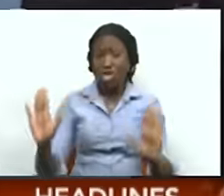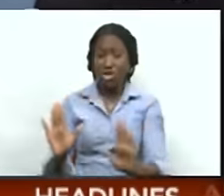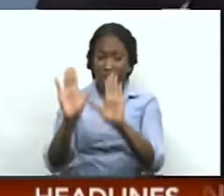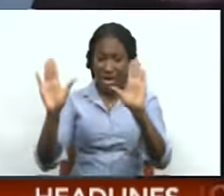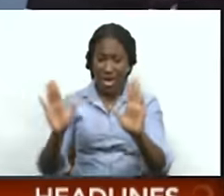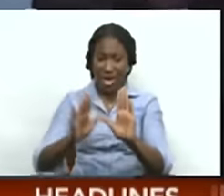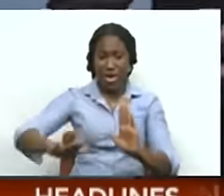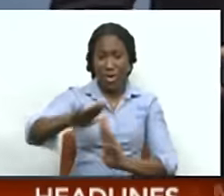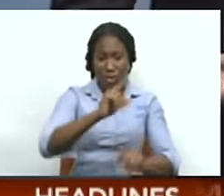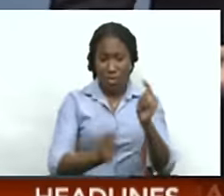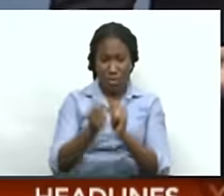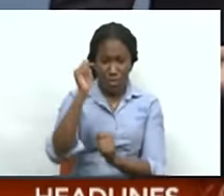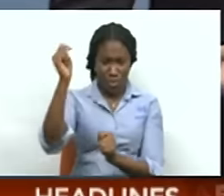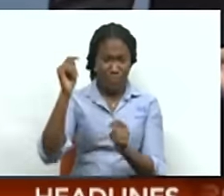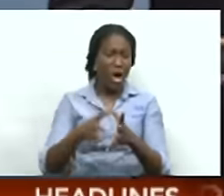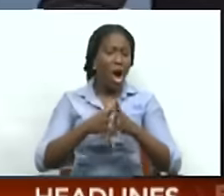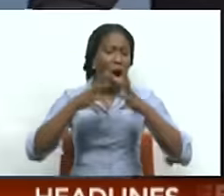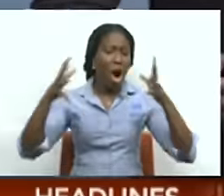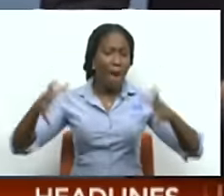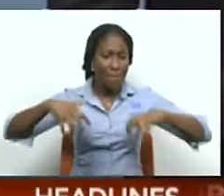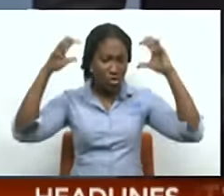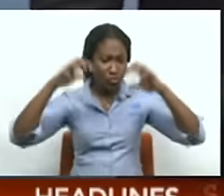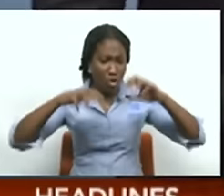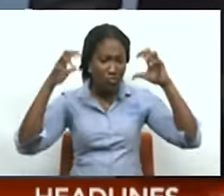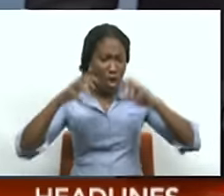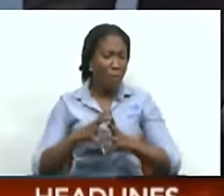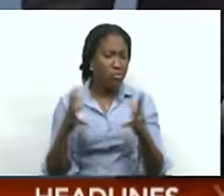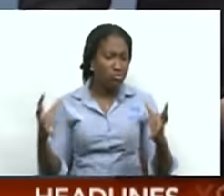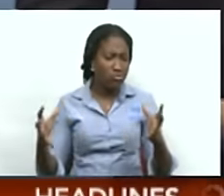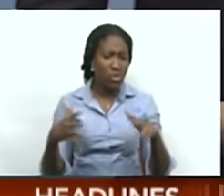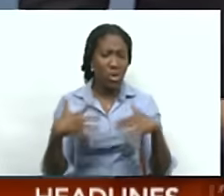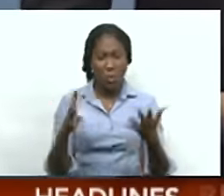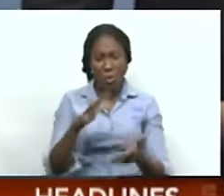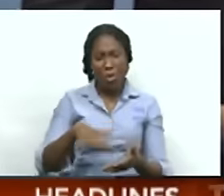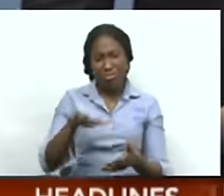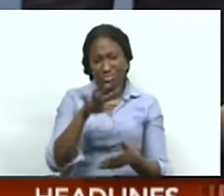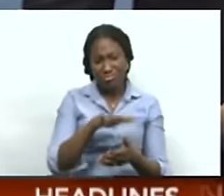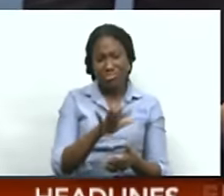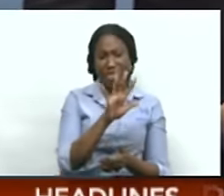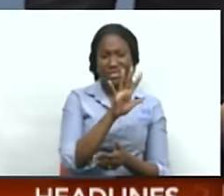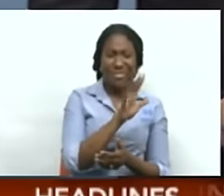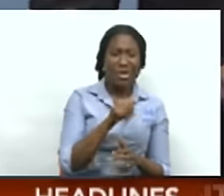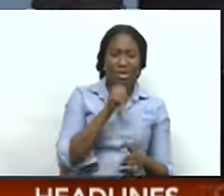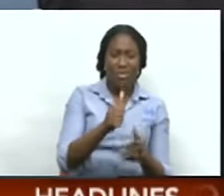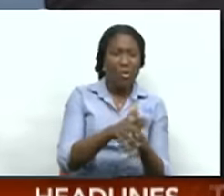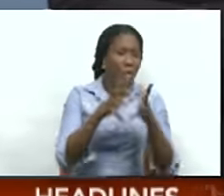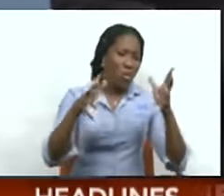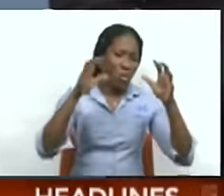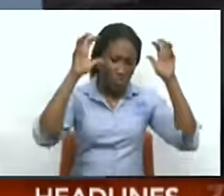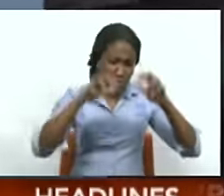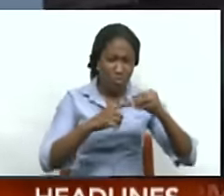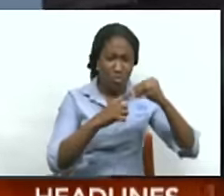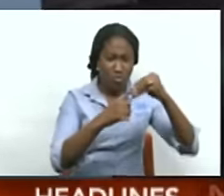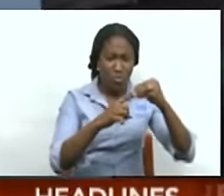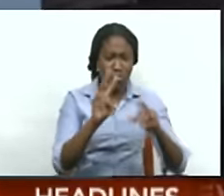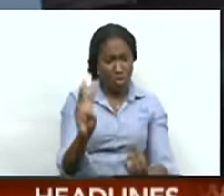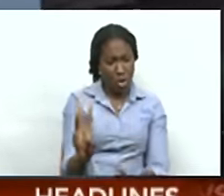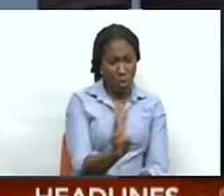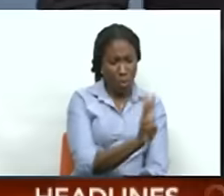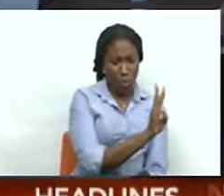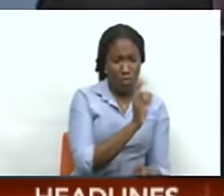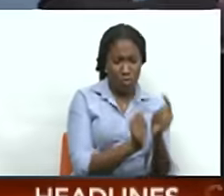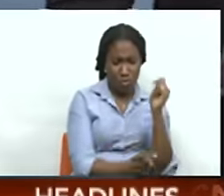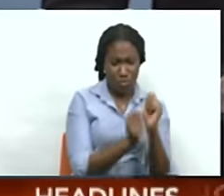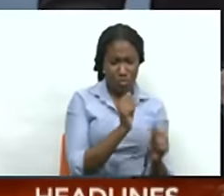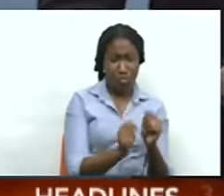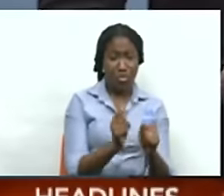can we expect? Well, forecast models suggest anywhere between 5 millimeters of rain, especially across western parts of Trinidad, up to 25 millimeters